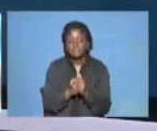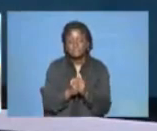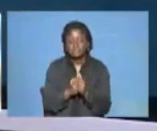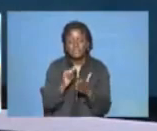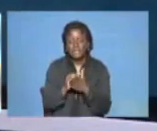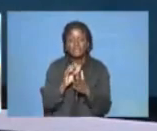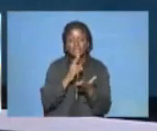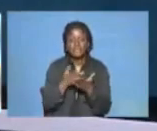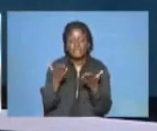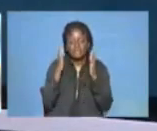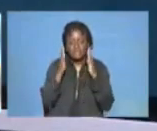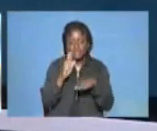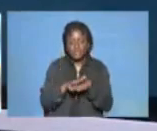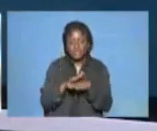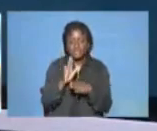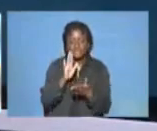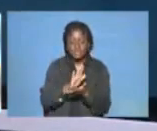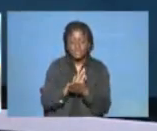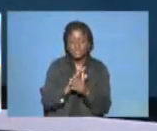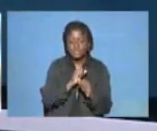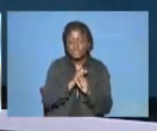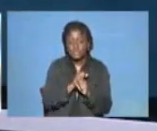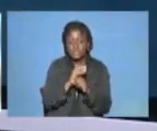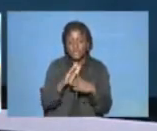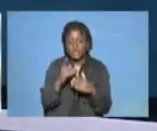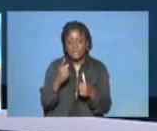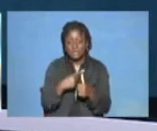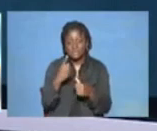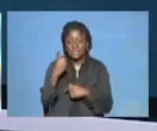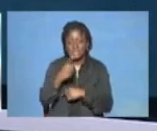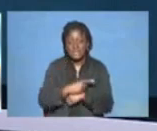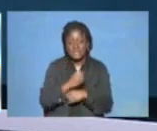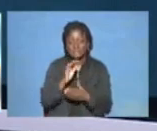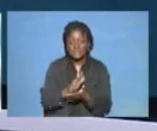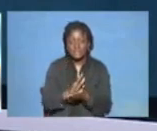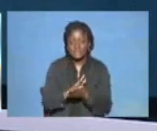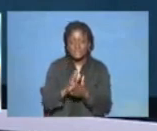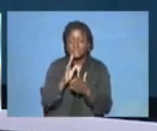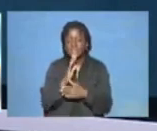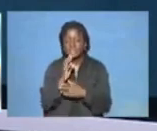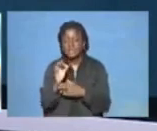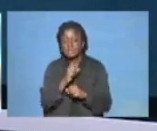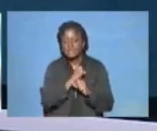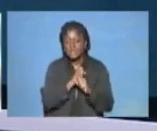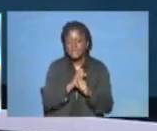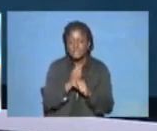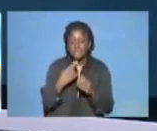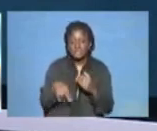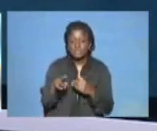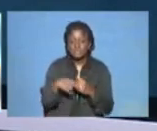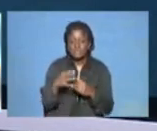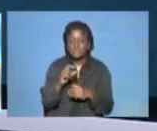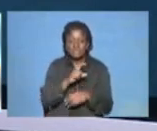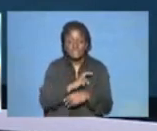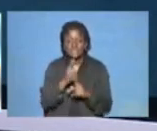Well, that report there focusing on school security on the first day of school. And speaking of security, the return of